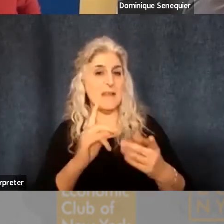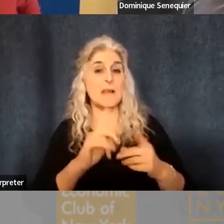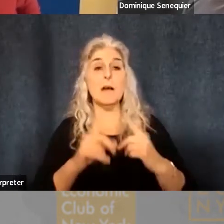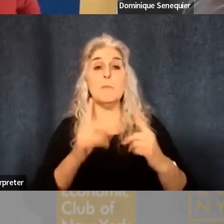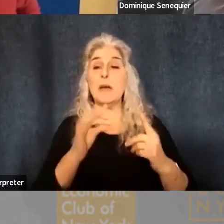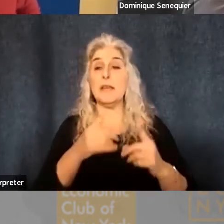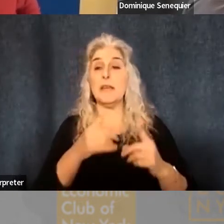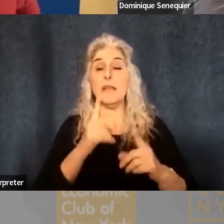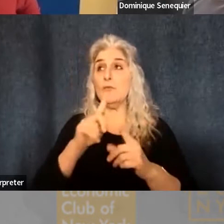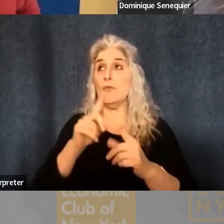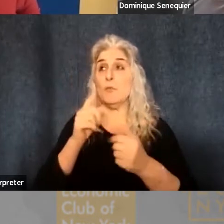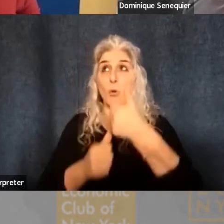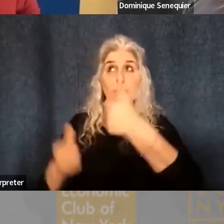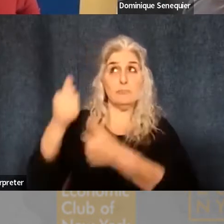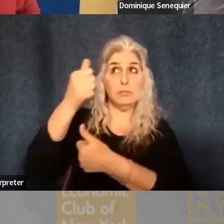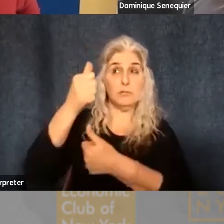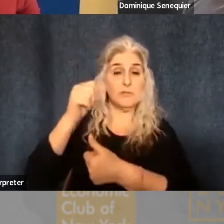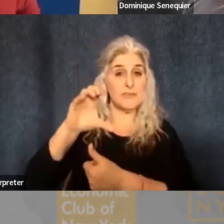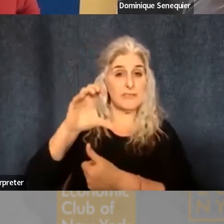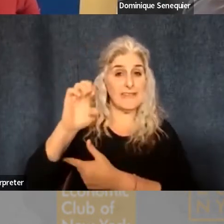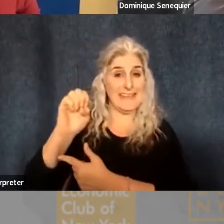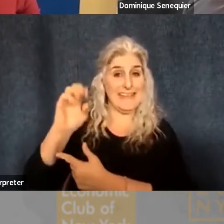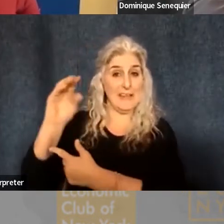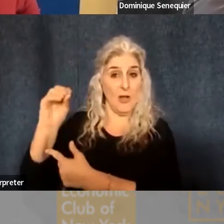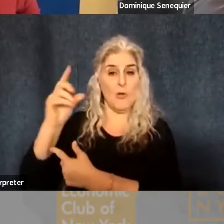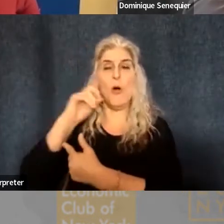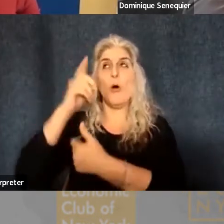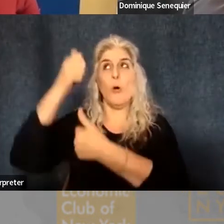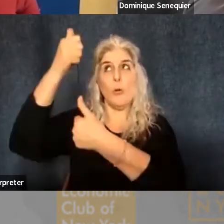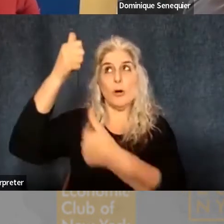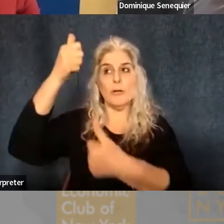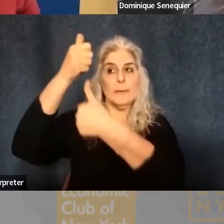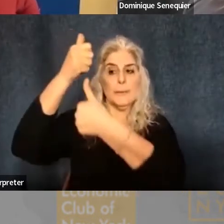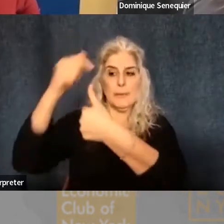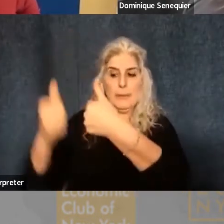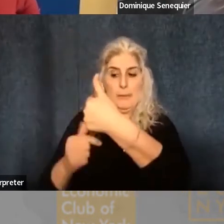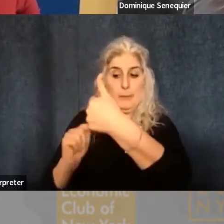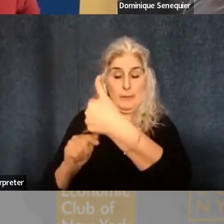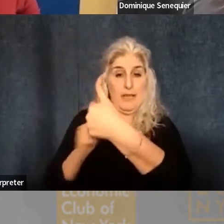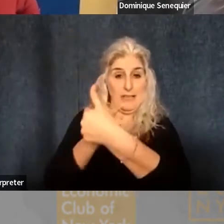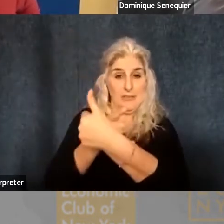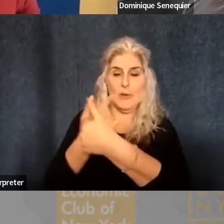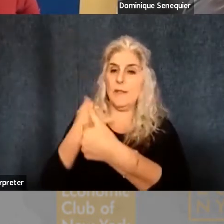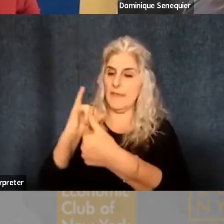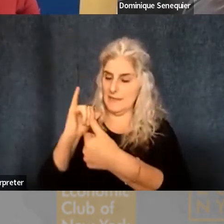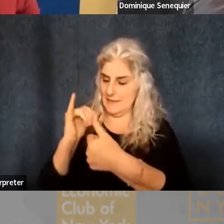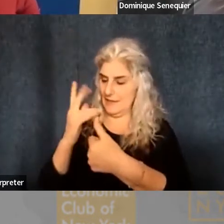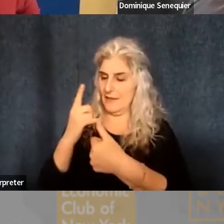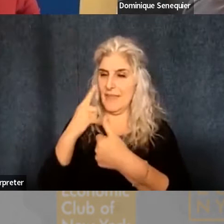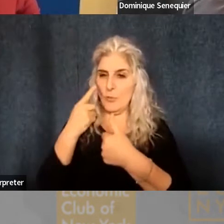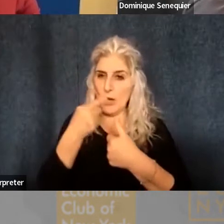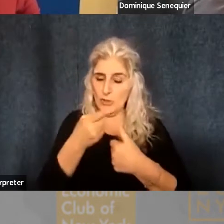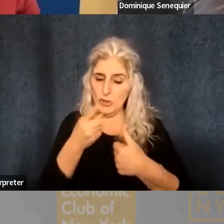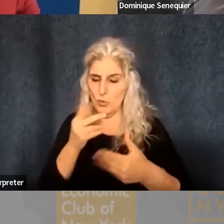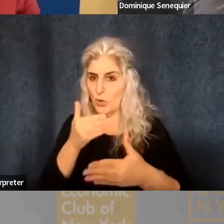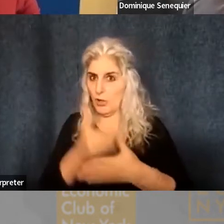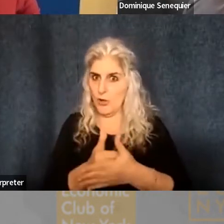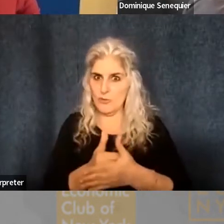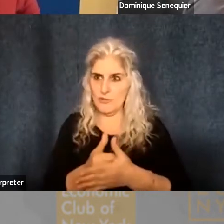reporting to the CEO or reporting to somebody who reports to the CEO, there's still... they want the cadence of you being there for the